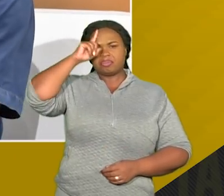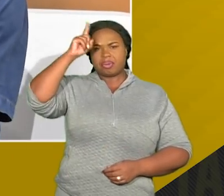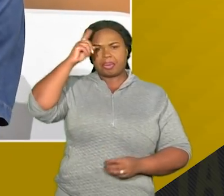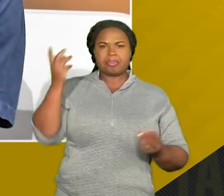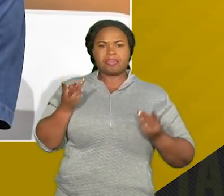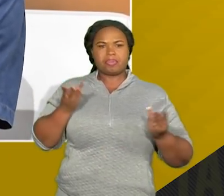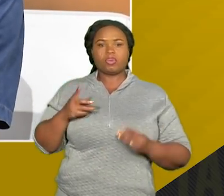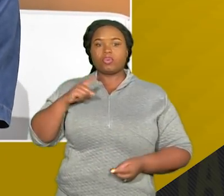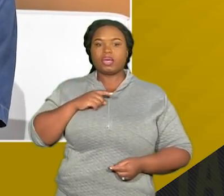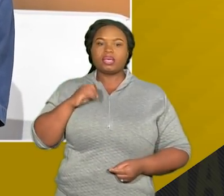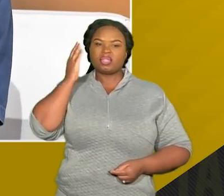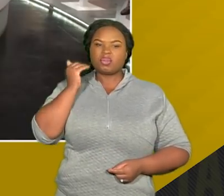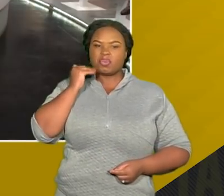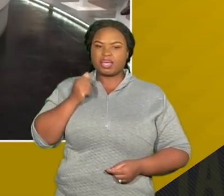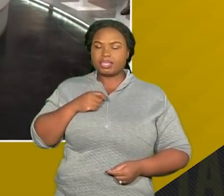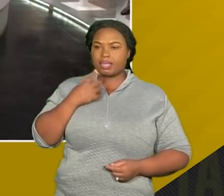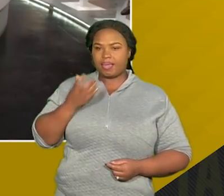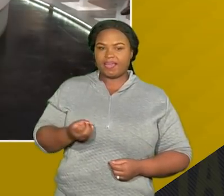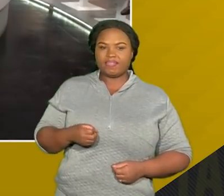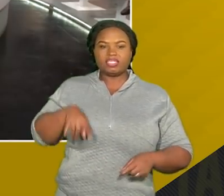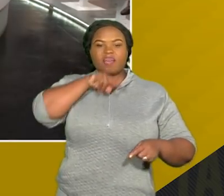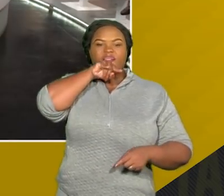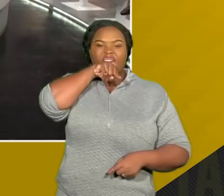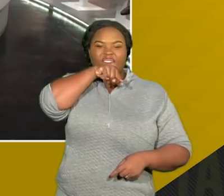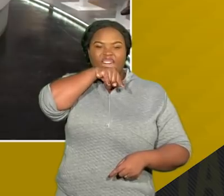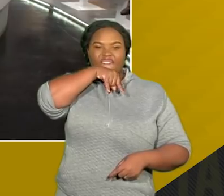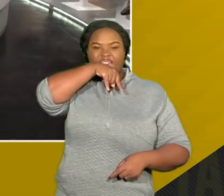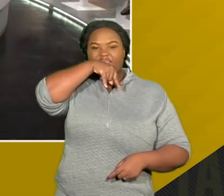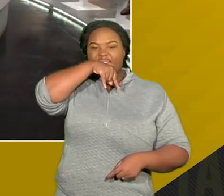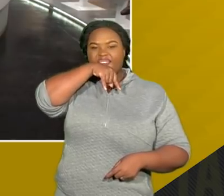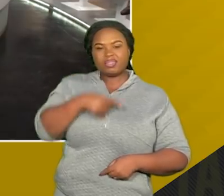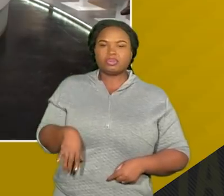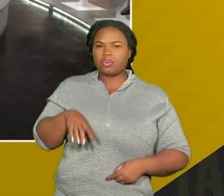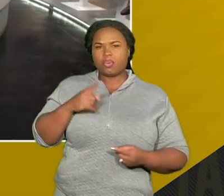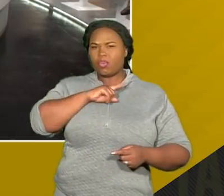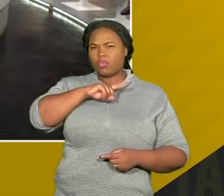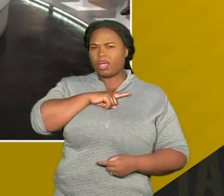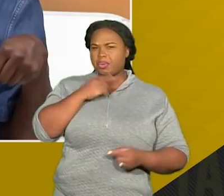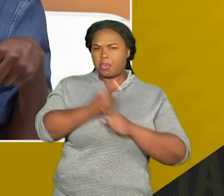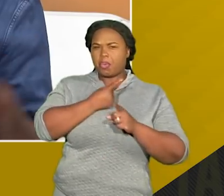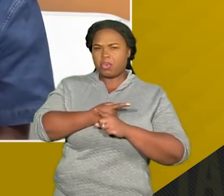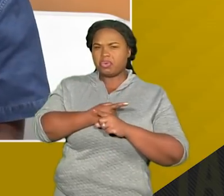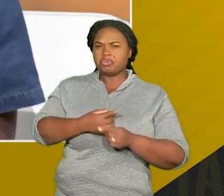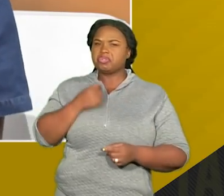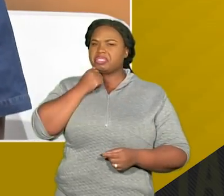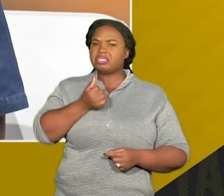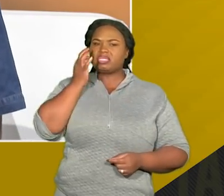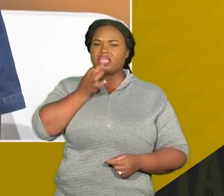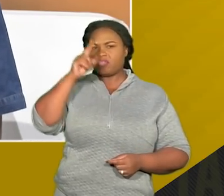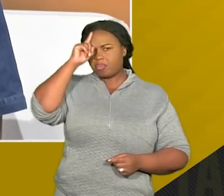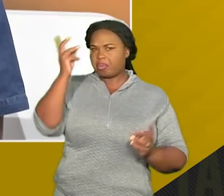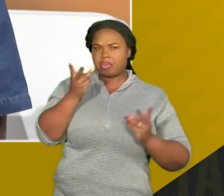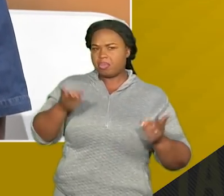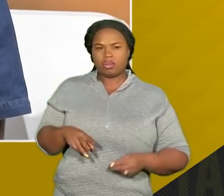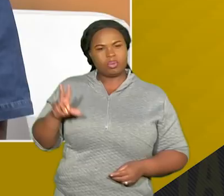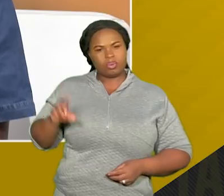Muloi would think, you get Mahuaba or not, they got this vampire thing, you know. How come it's only being drilled into our heads? There's no